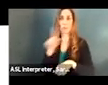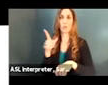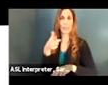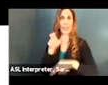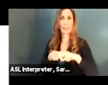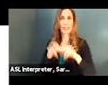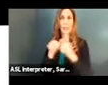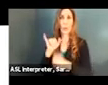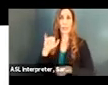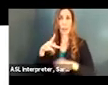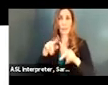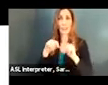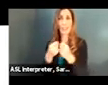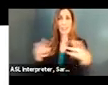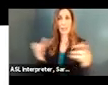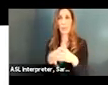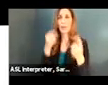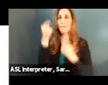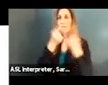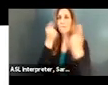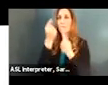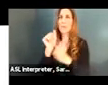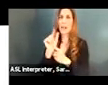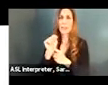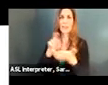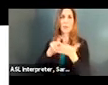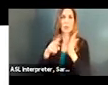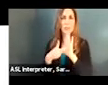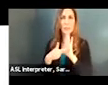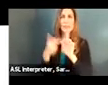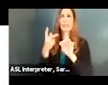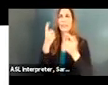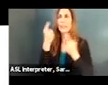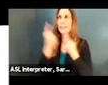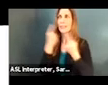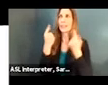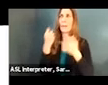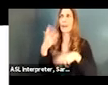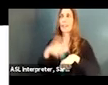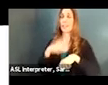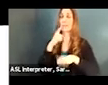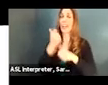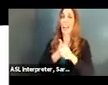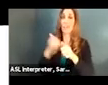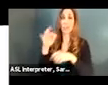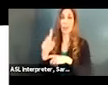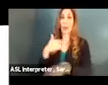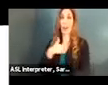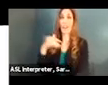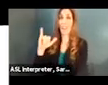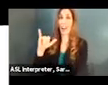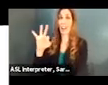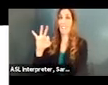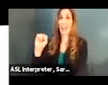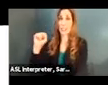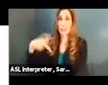that IEP team and thought more deeply about assistive technology. But for every child with an IFSP or IEP, AT must be